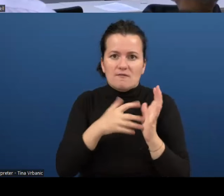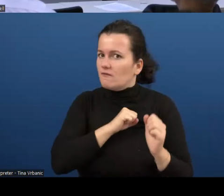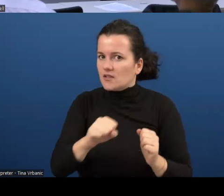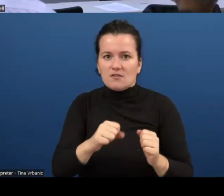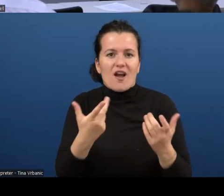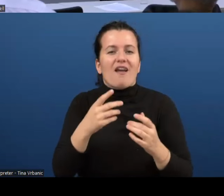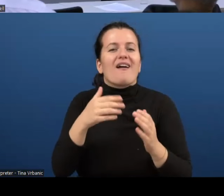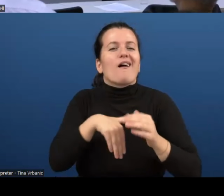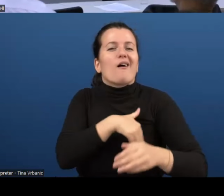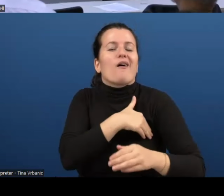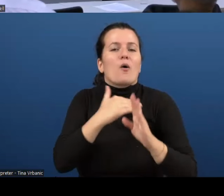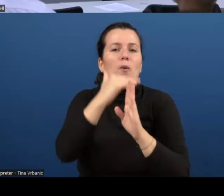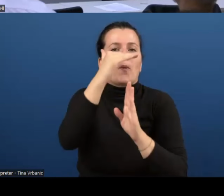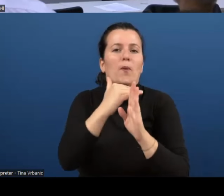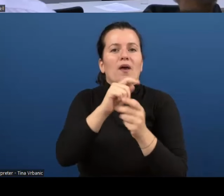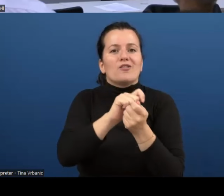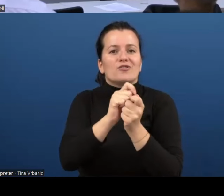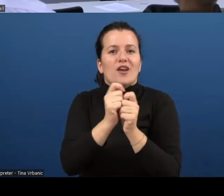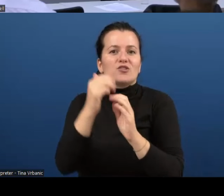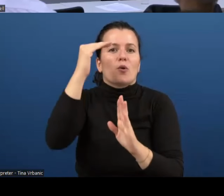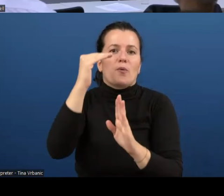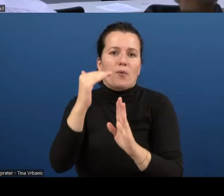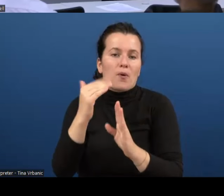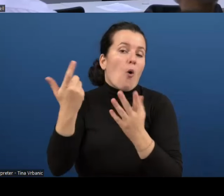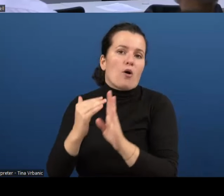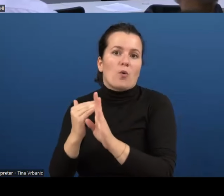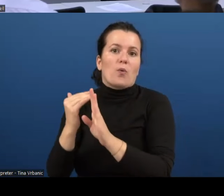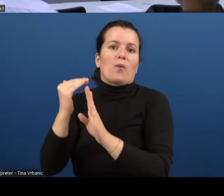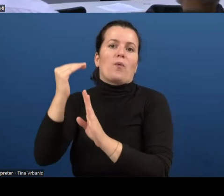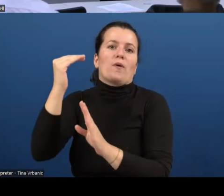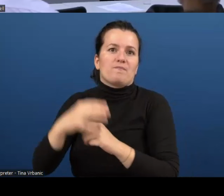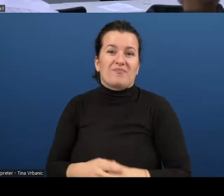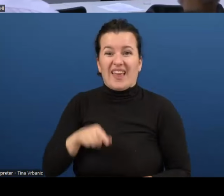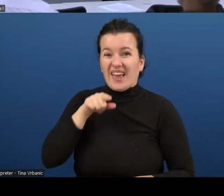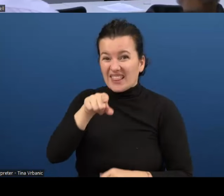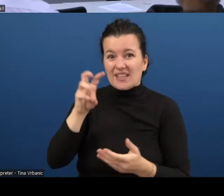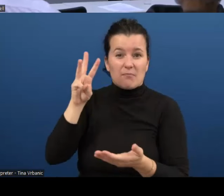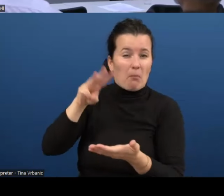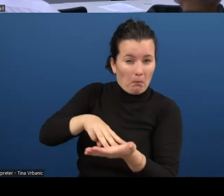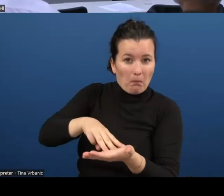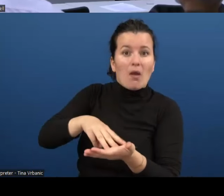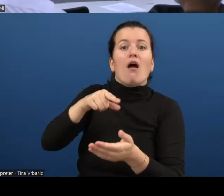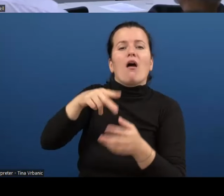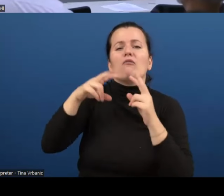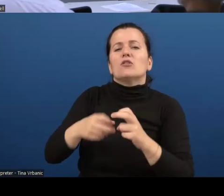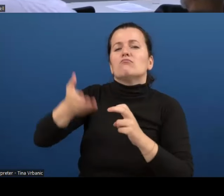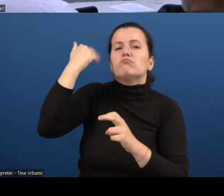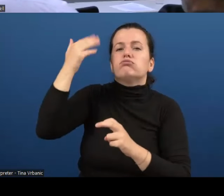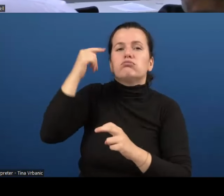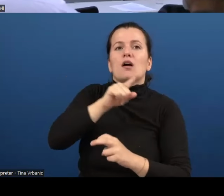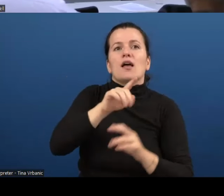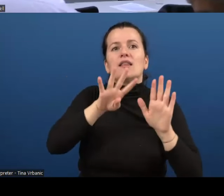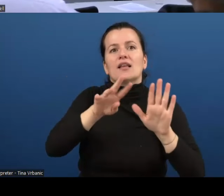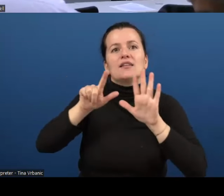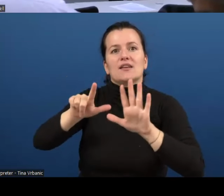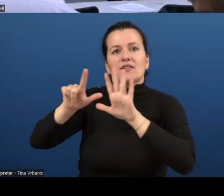in 77, last century. And this effect is called thermal referral. So it's a known effect. But if you